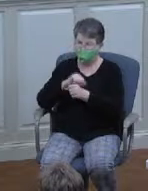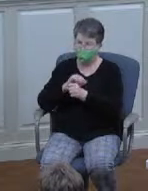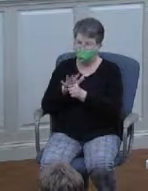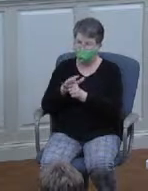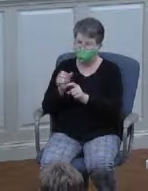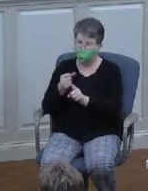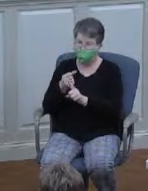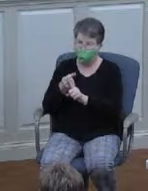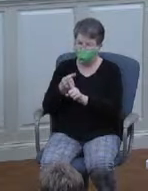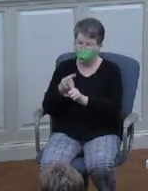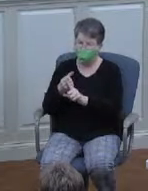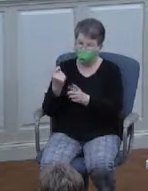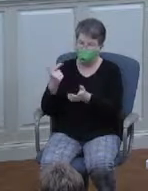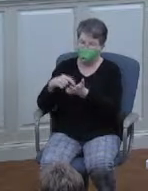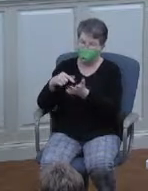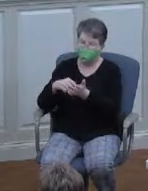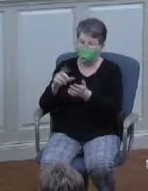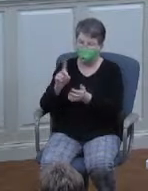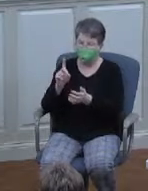way. So